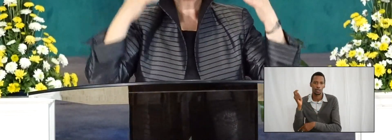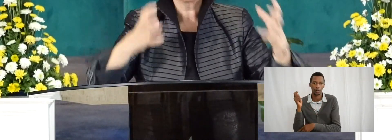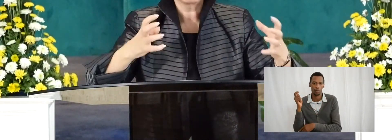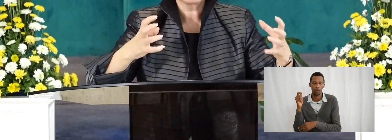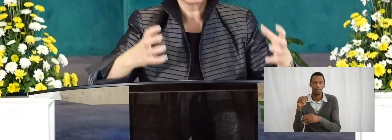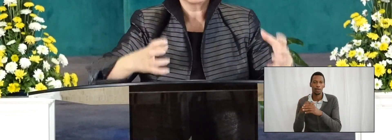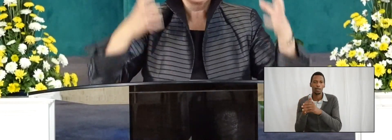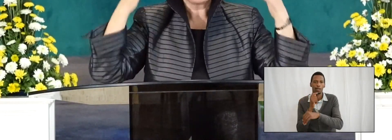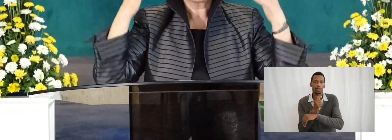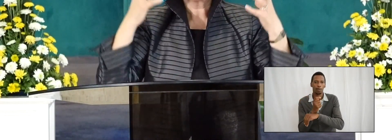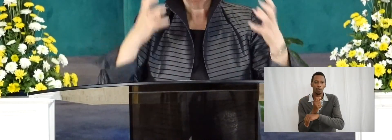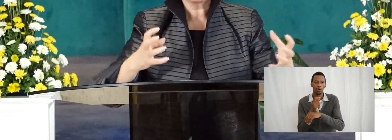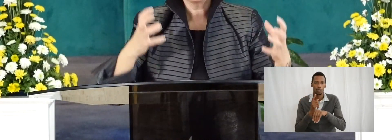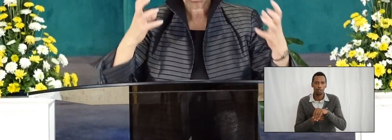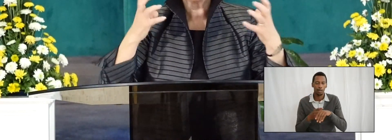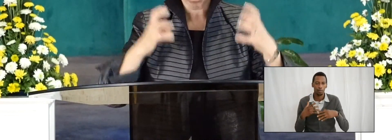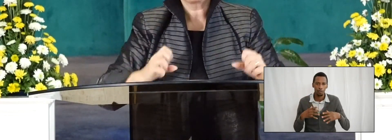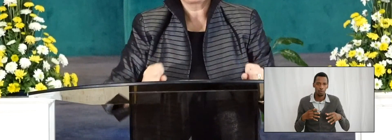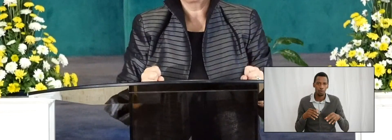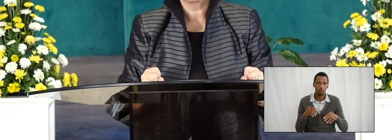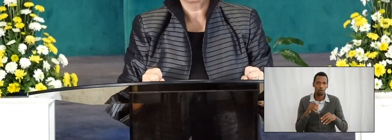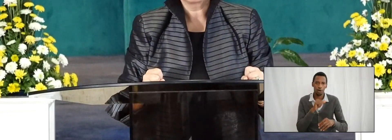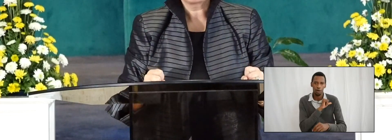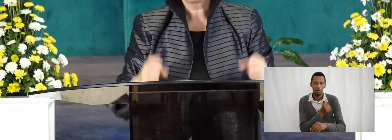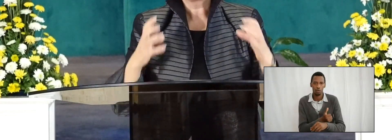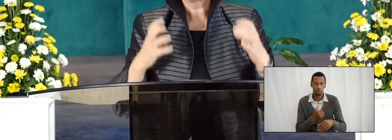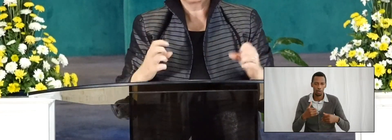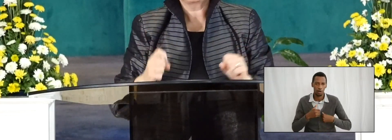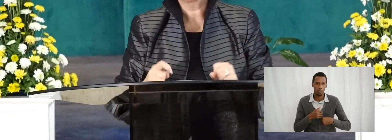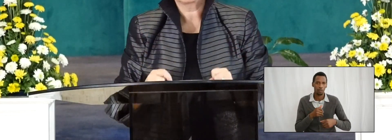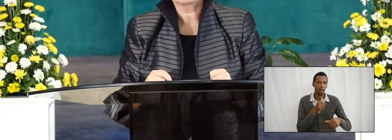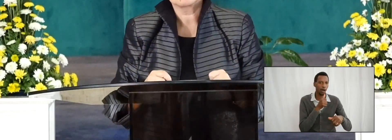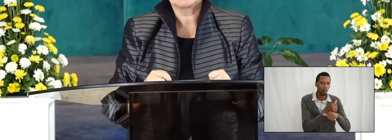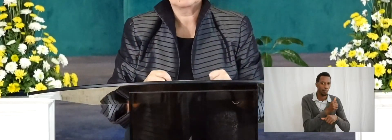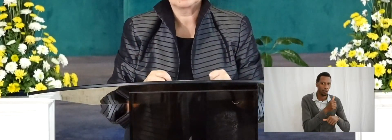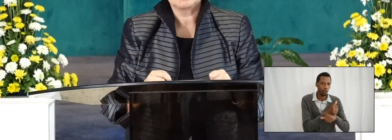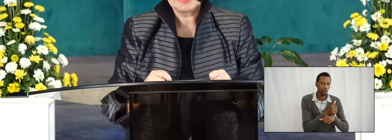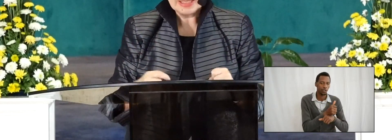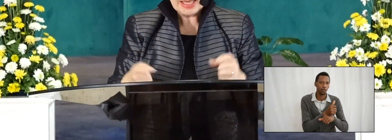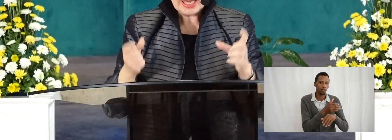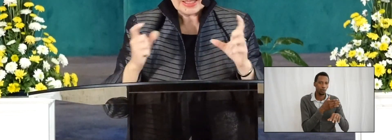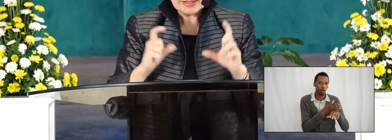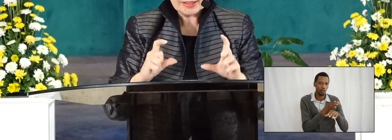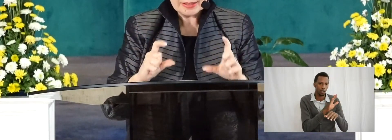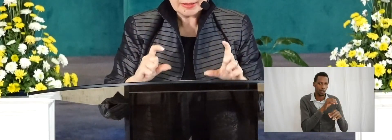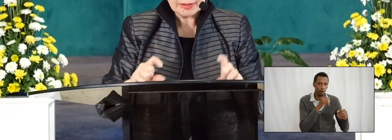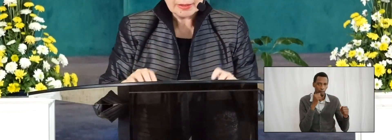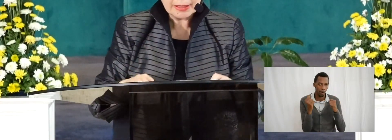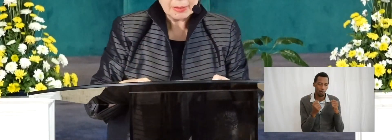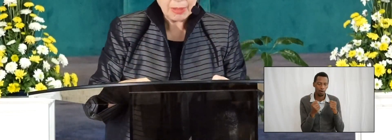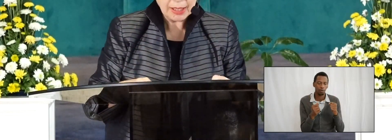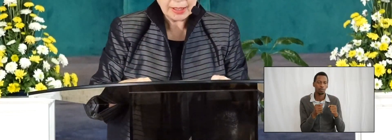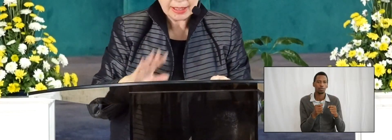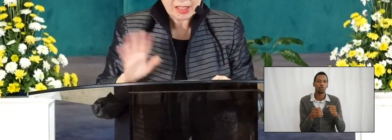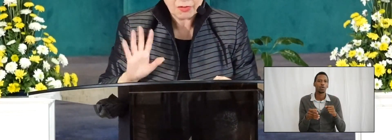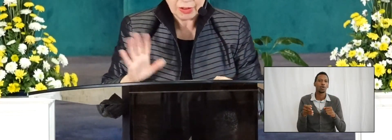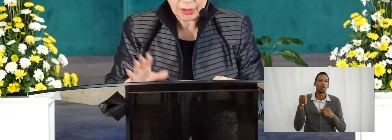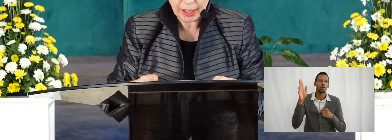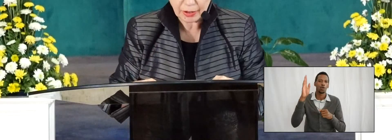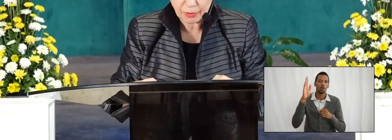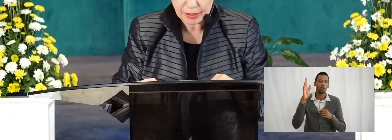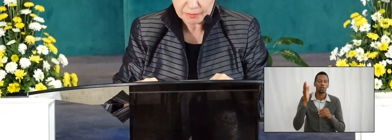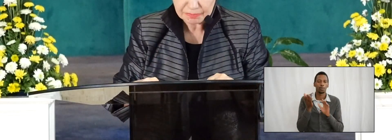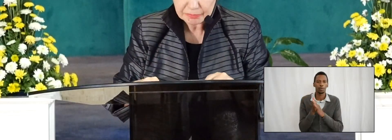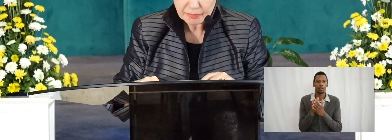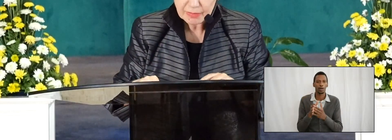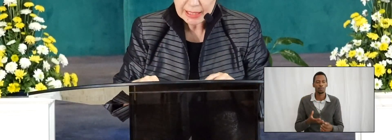people in authority are abusing their power, God gets angry. And here, Nehemiah gets